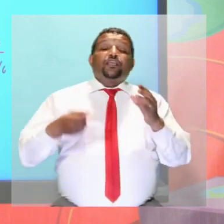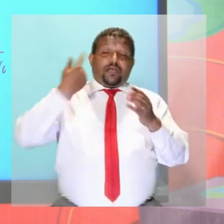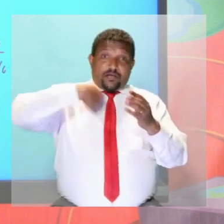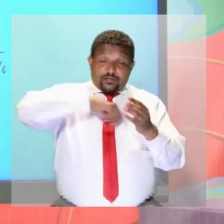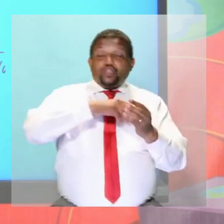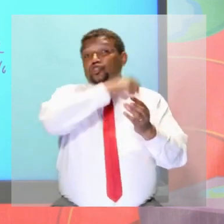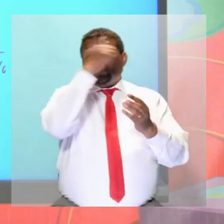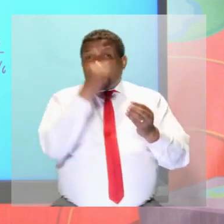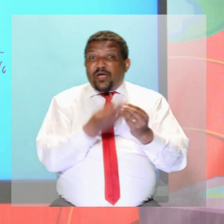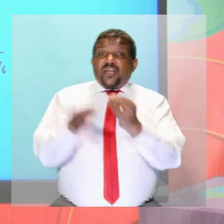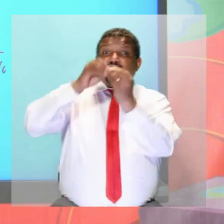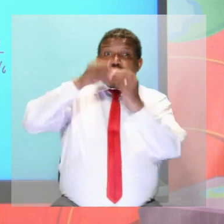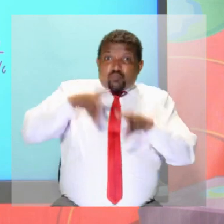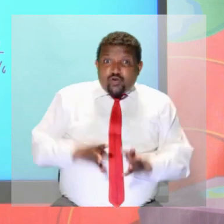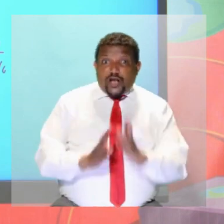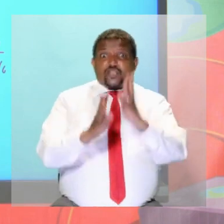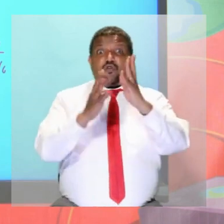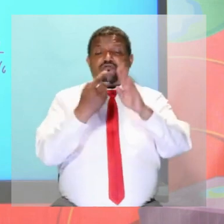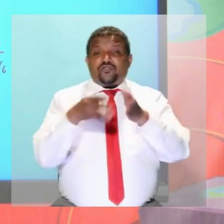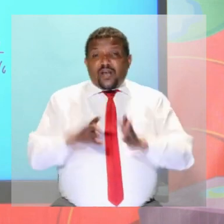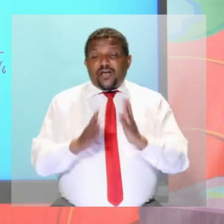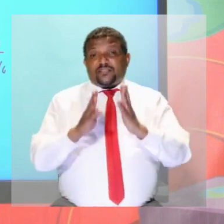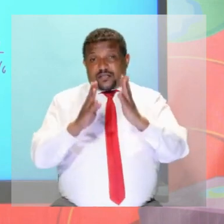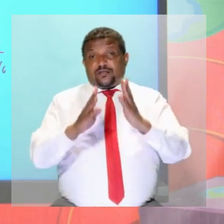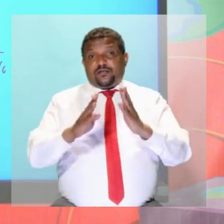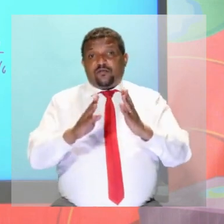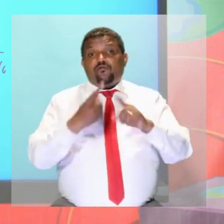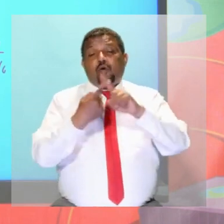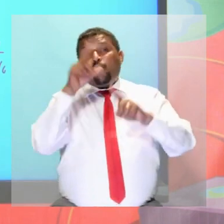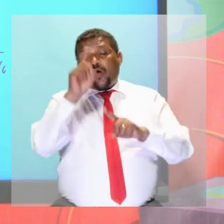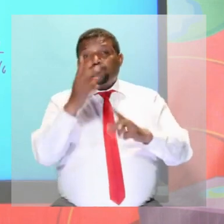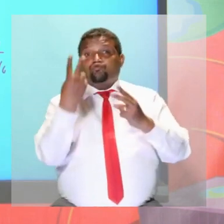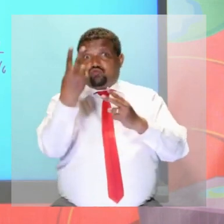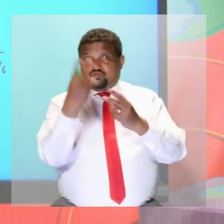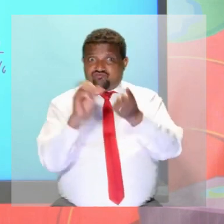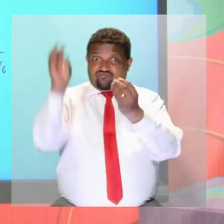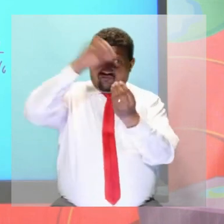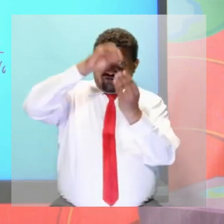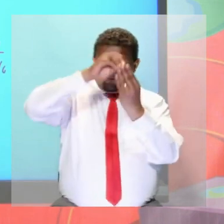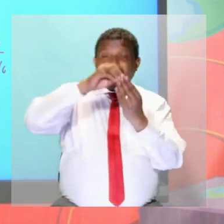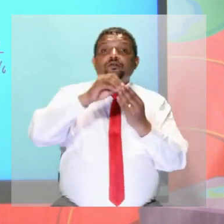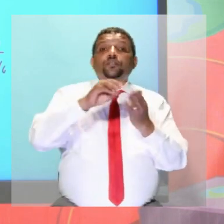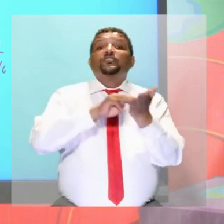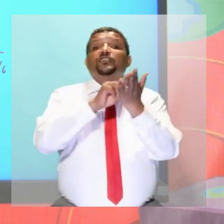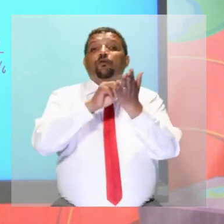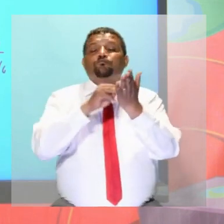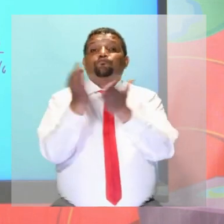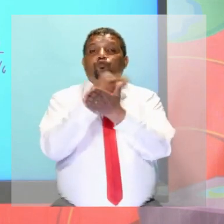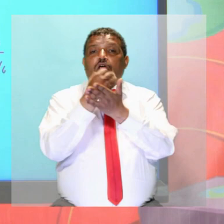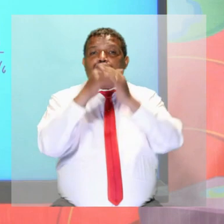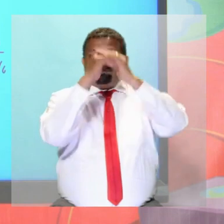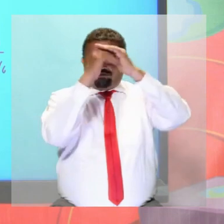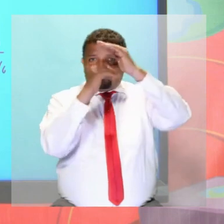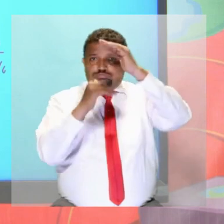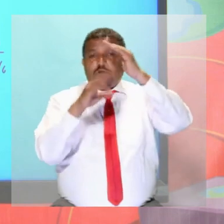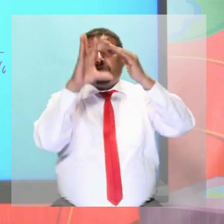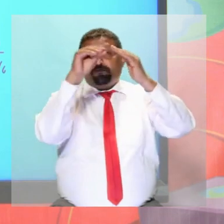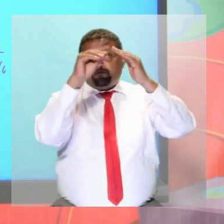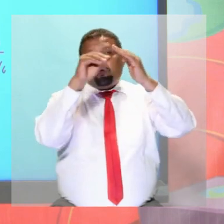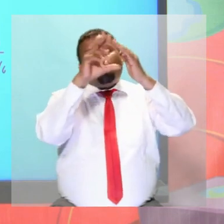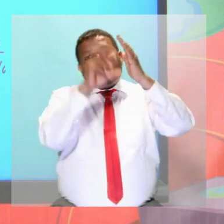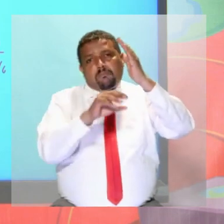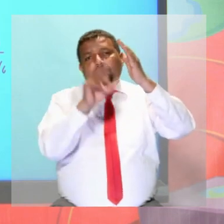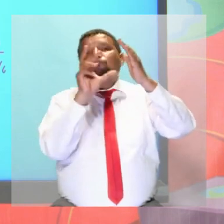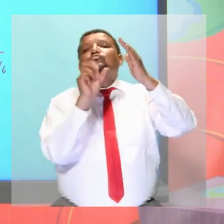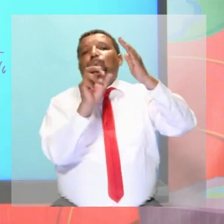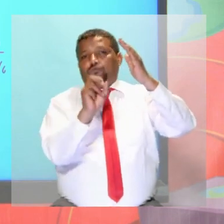increases production of tractor from 1 unit to 2 units, if the production of teff declined from 50 quintal to 30, then